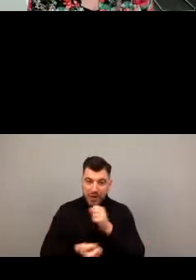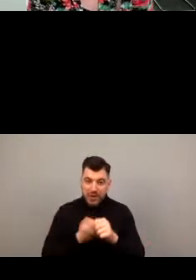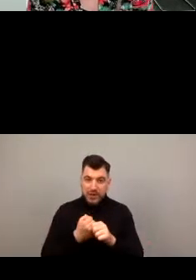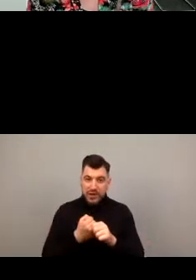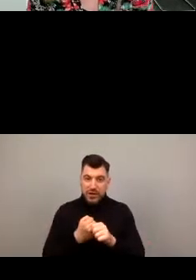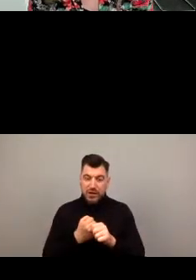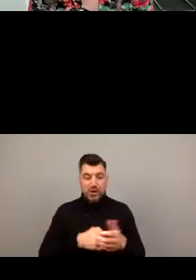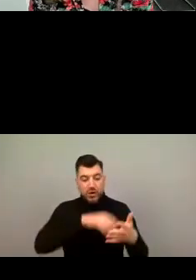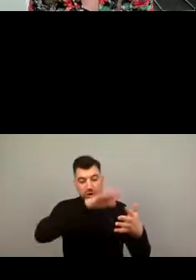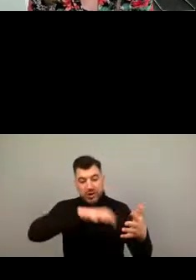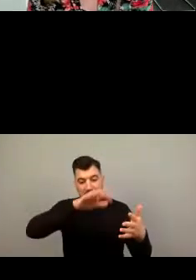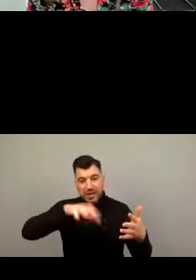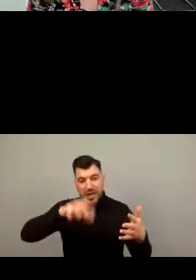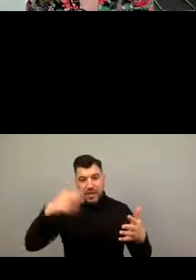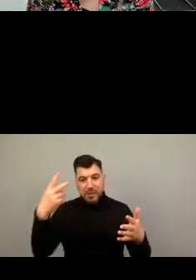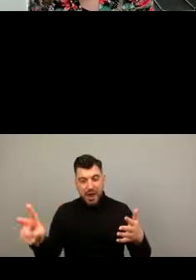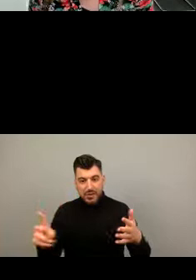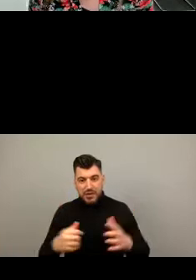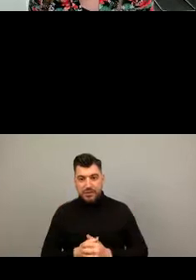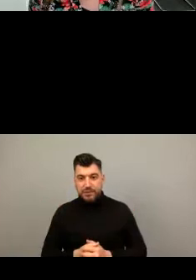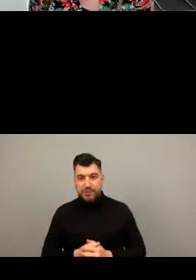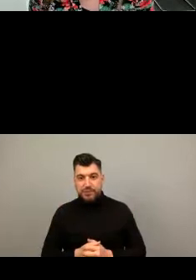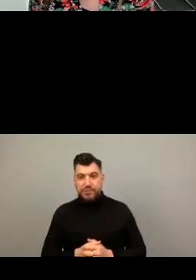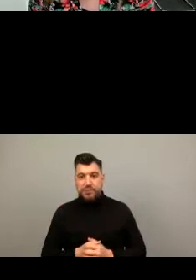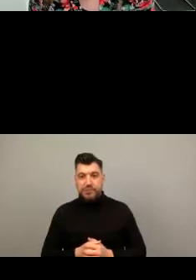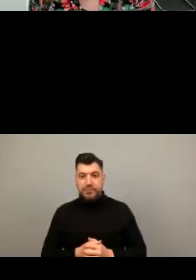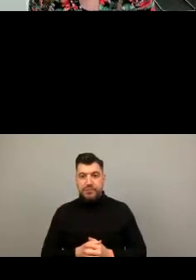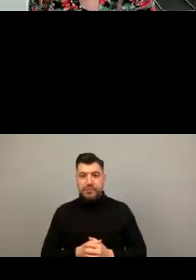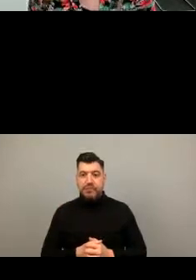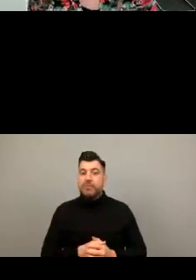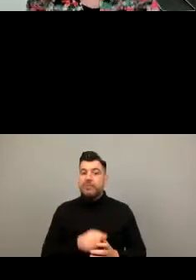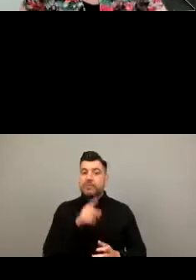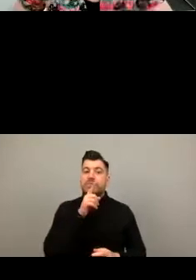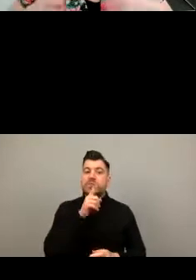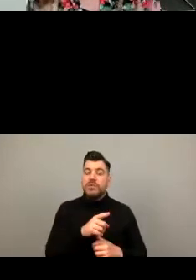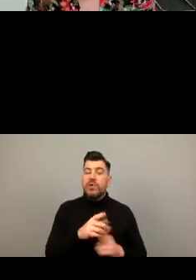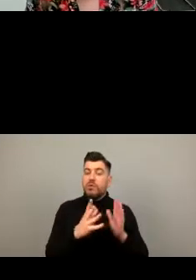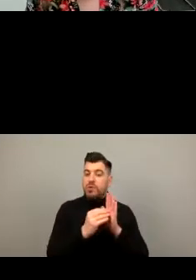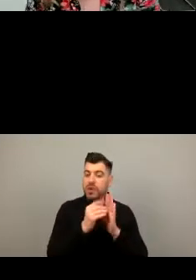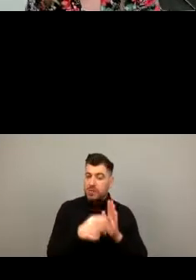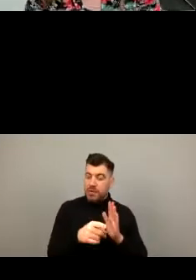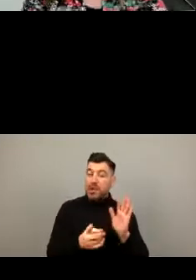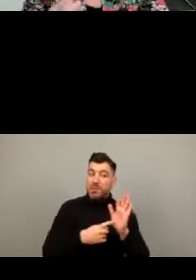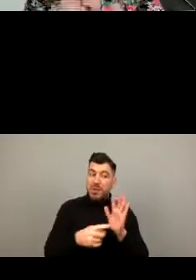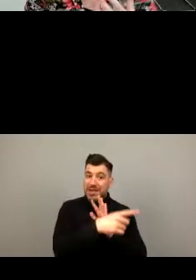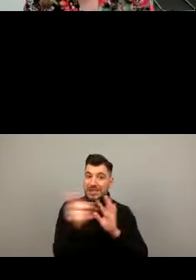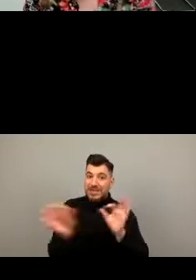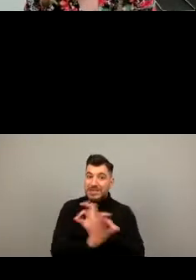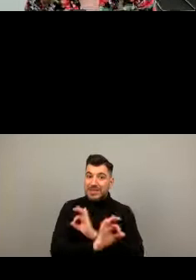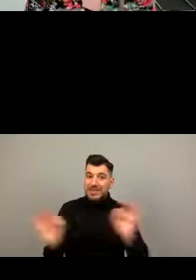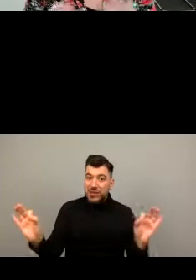very specific and lengthy key phrase, that feels a bit outdated. So you should make sure to